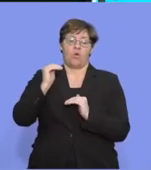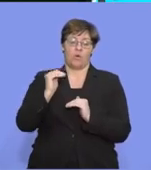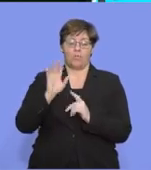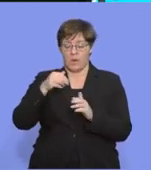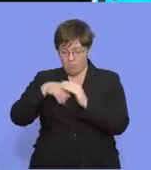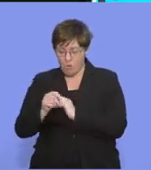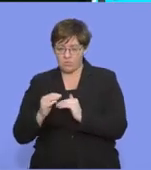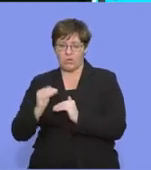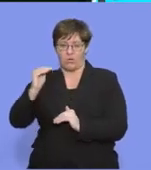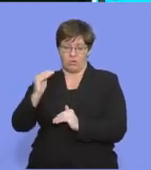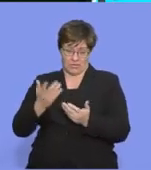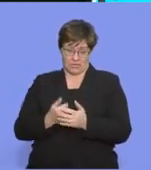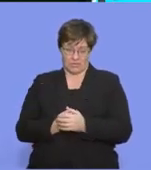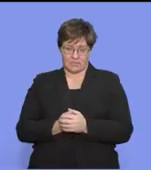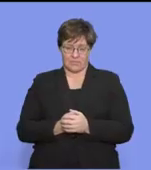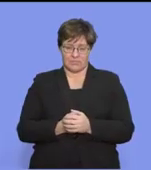was Lamarck's theory.